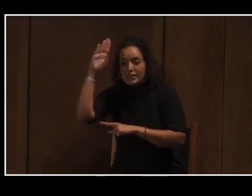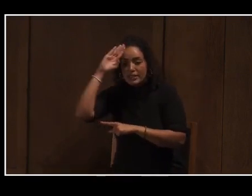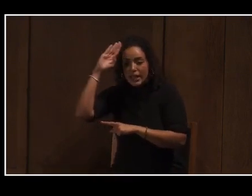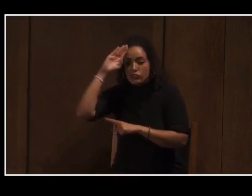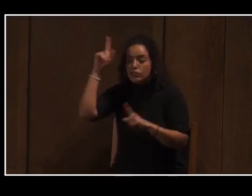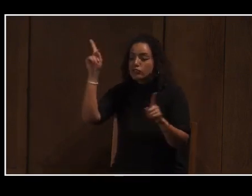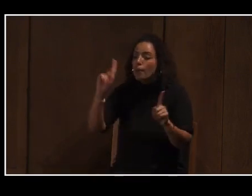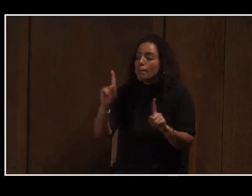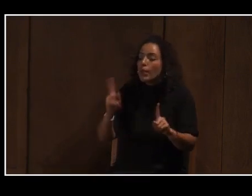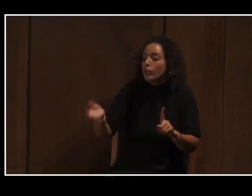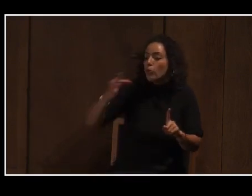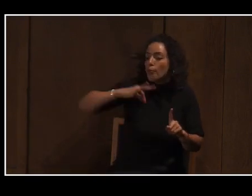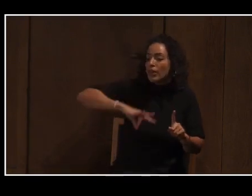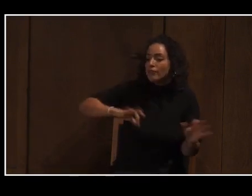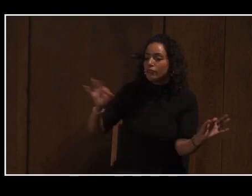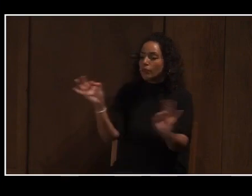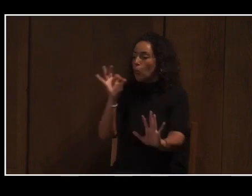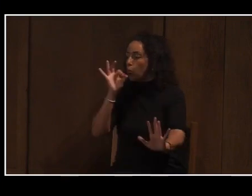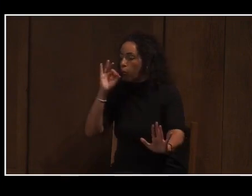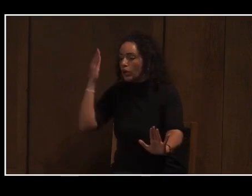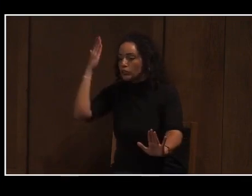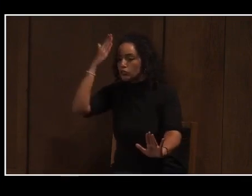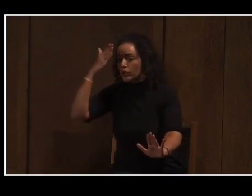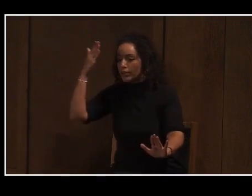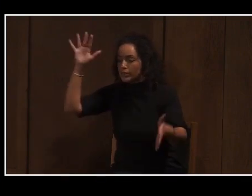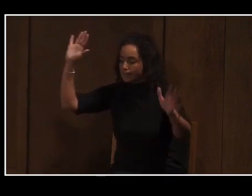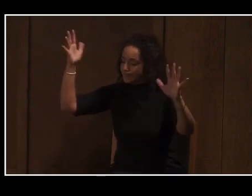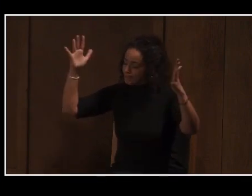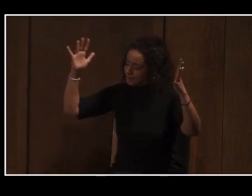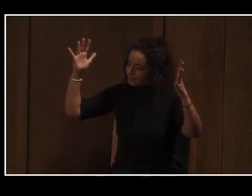our numbness. Ashe.